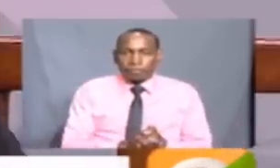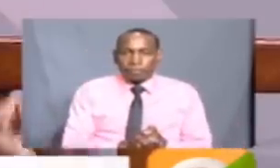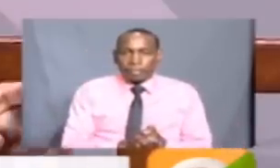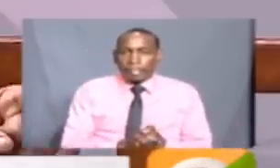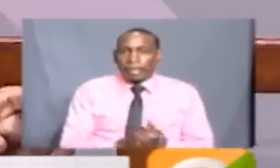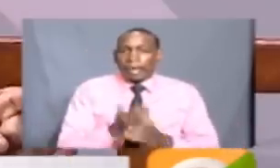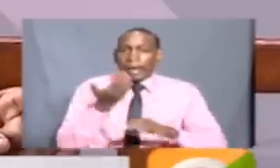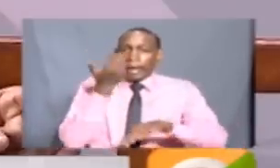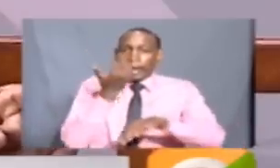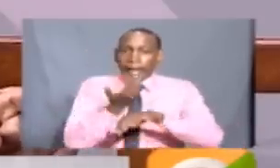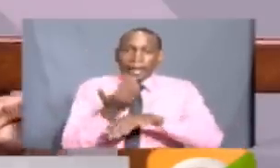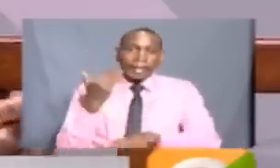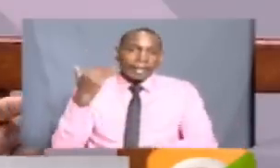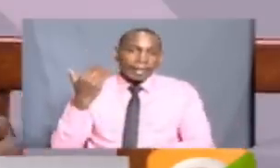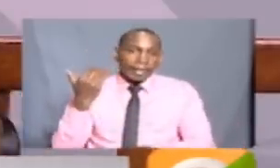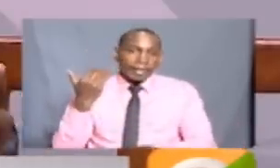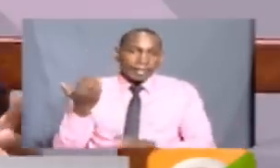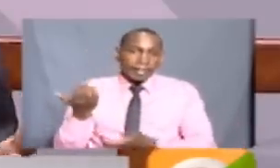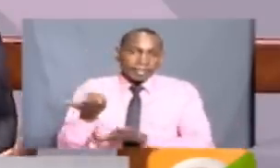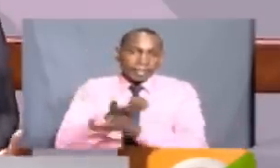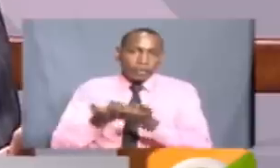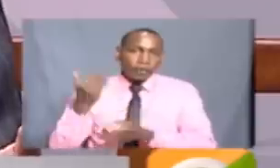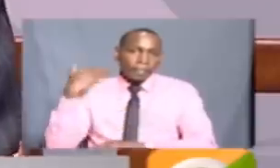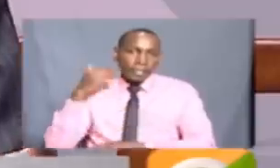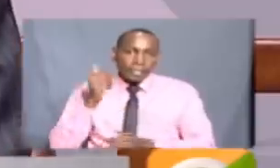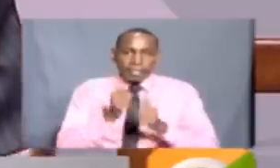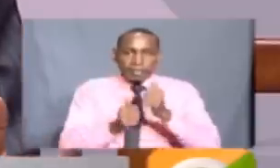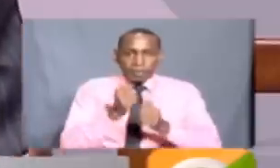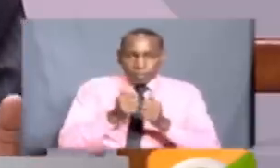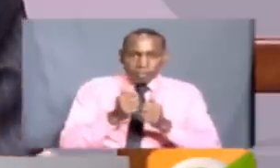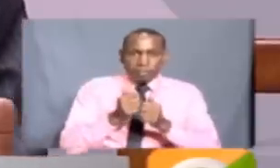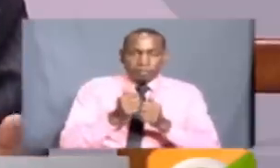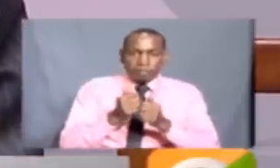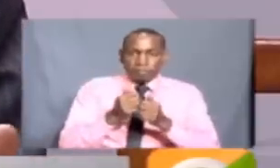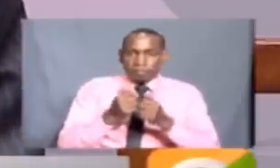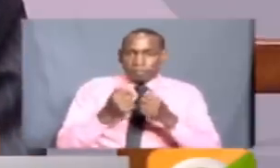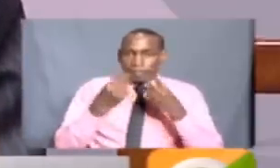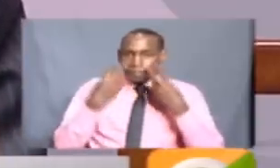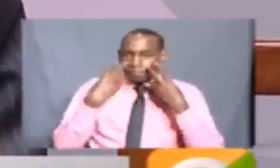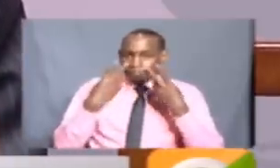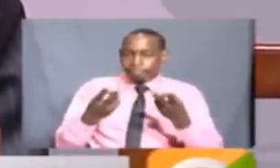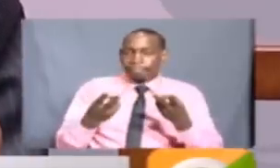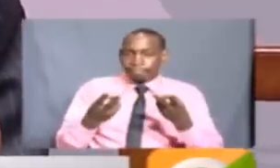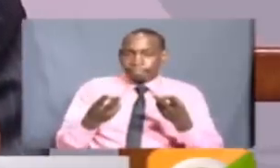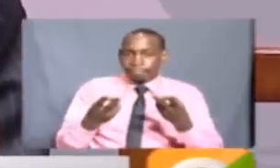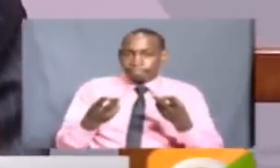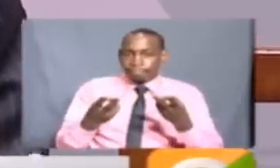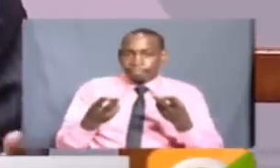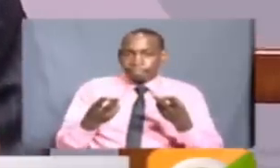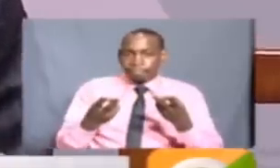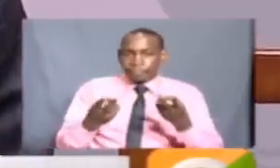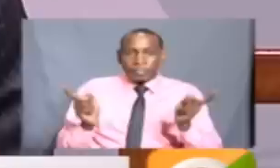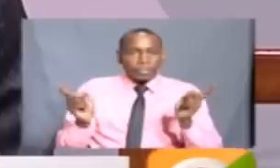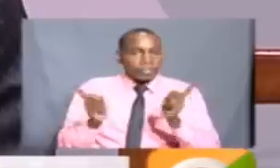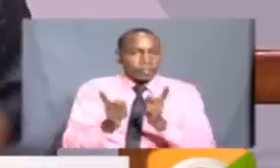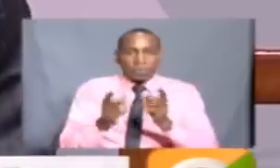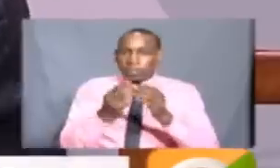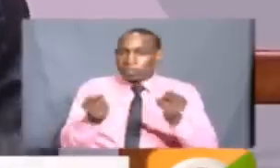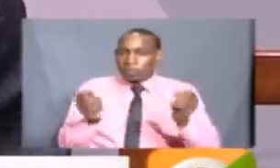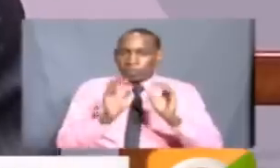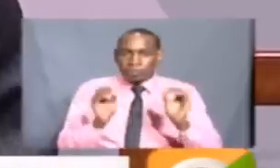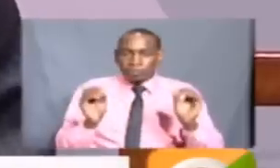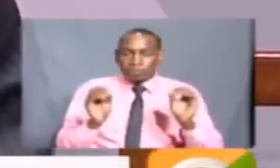sophisticated crimes which masquerade as legitimate contracts, it doesn't take a short time. This